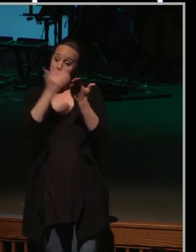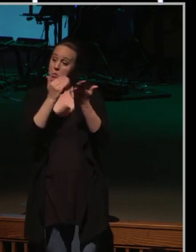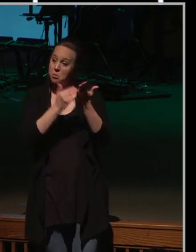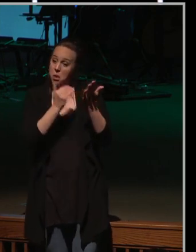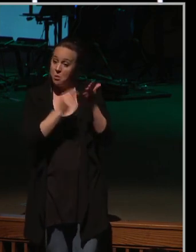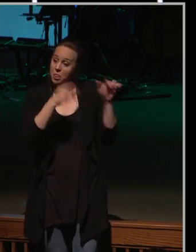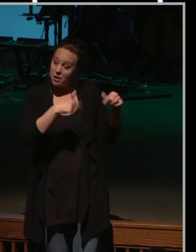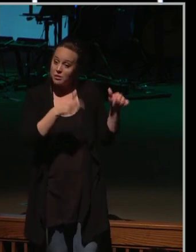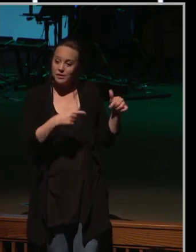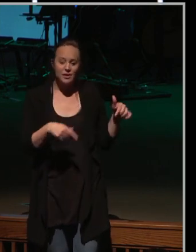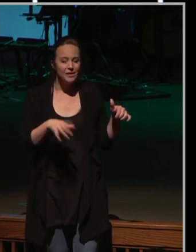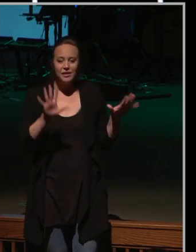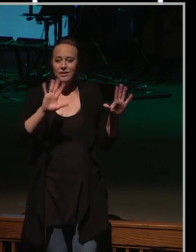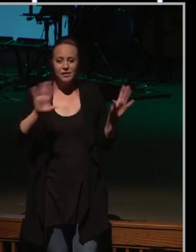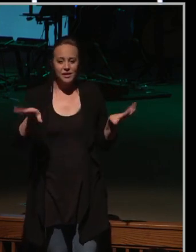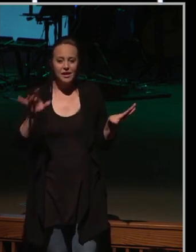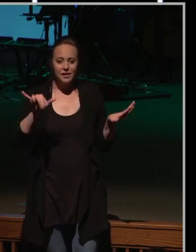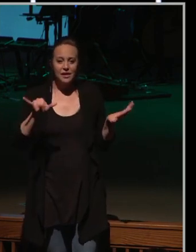We're called to a different path.